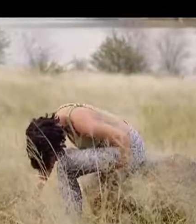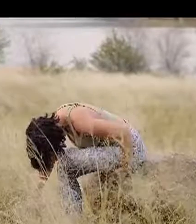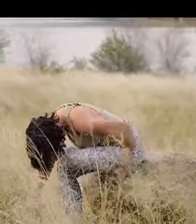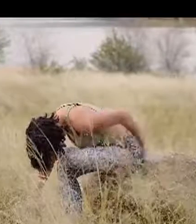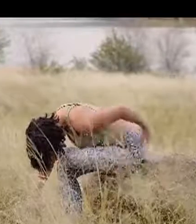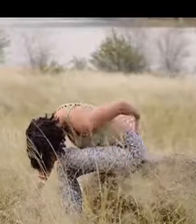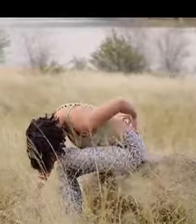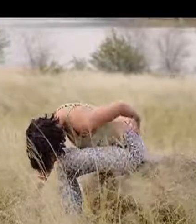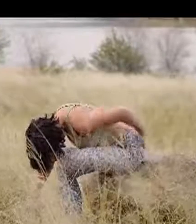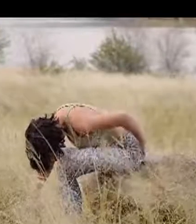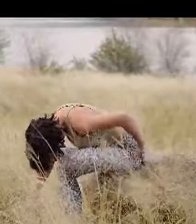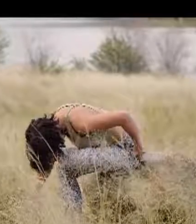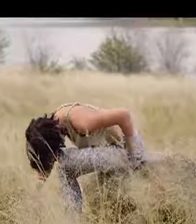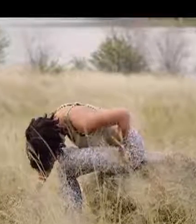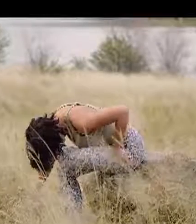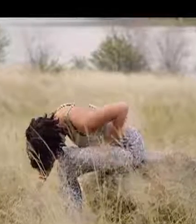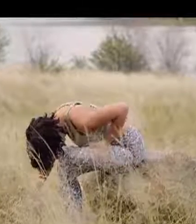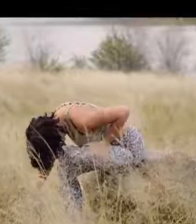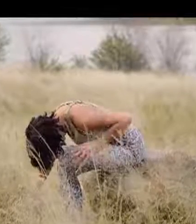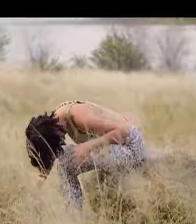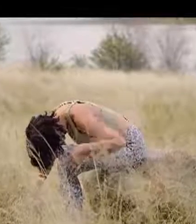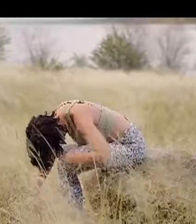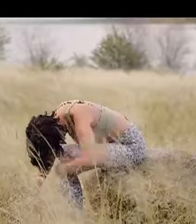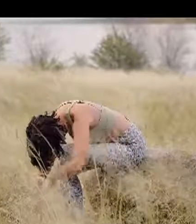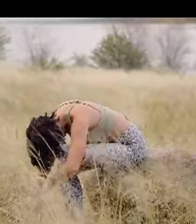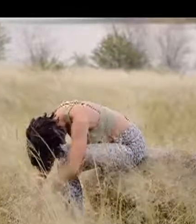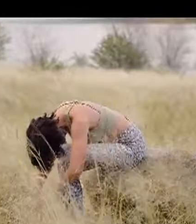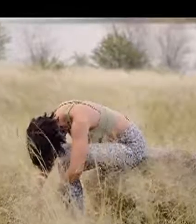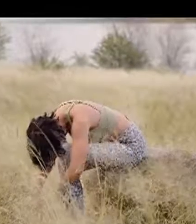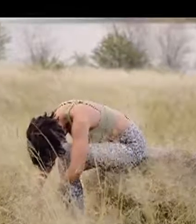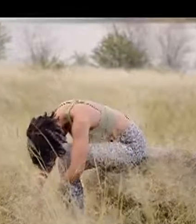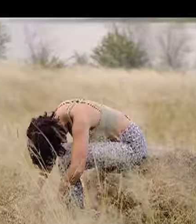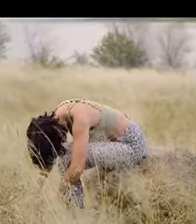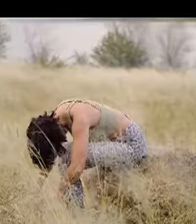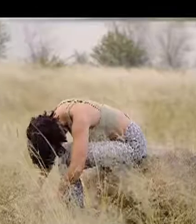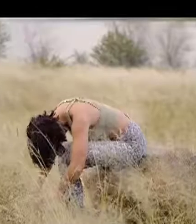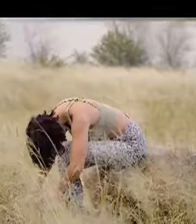Lower back, glutes, and around the hips.